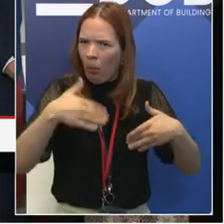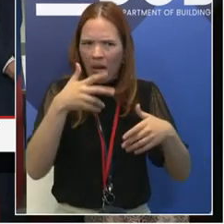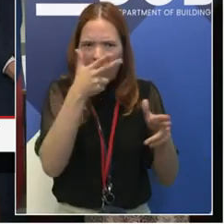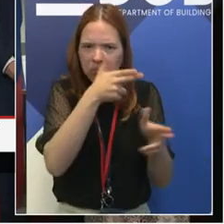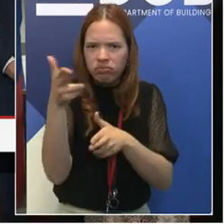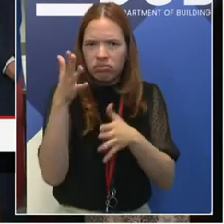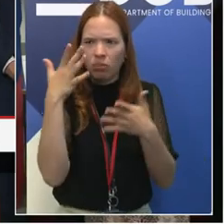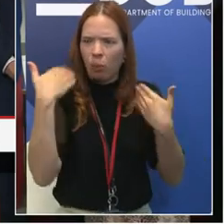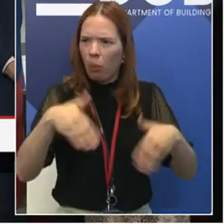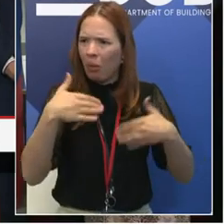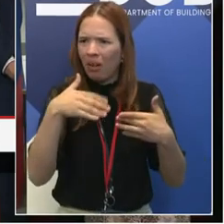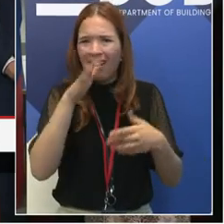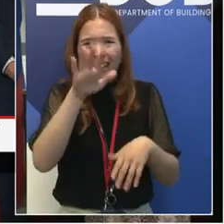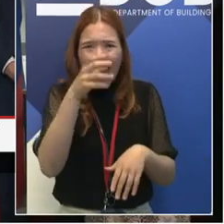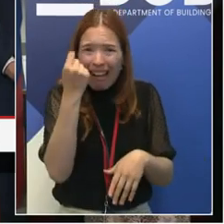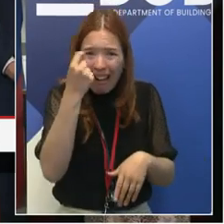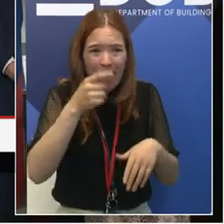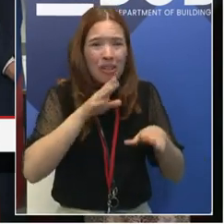city